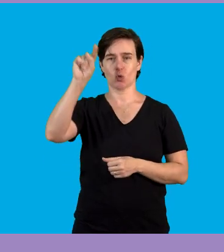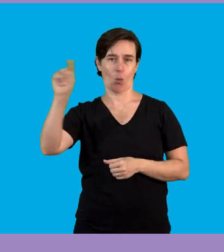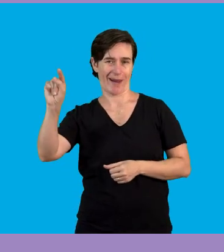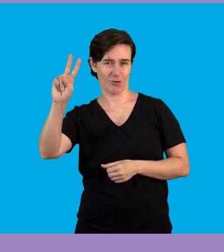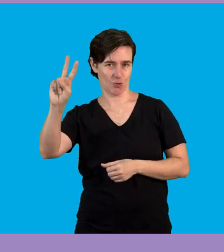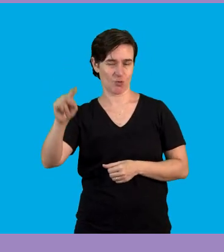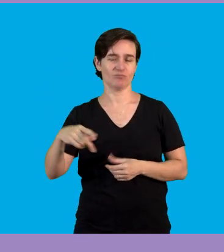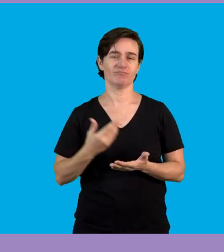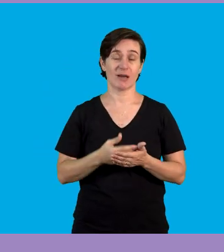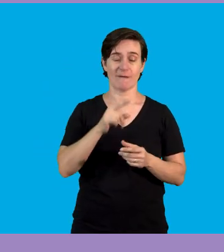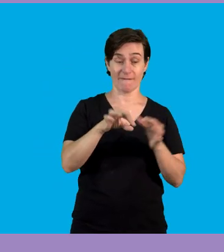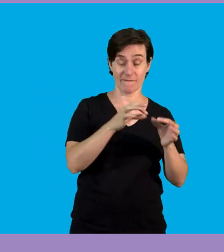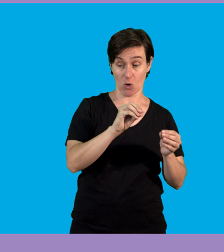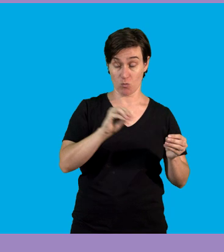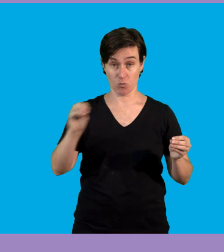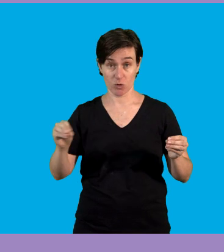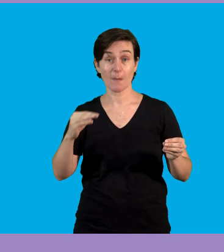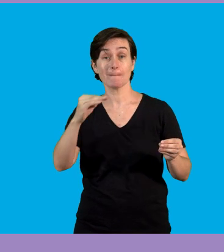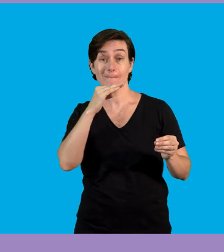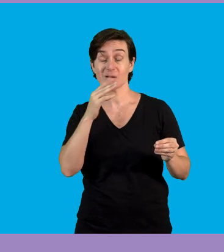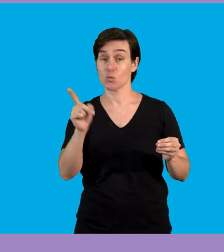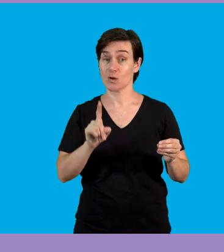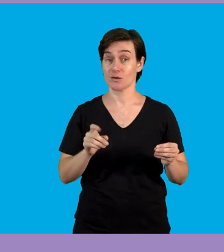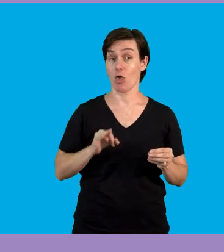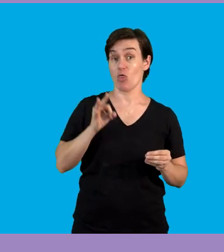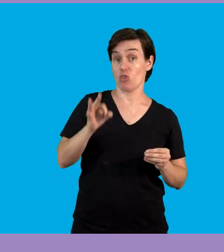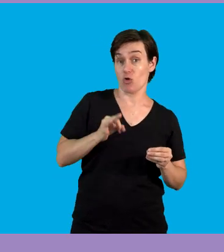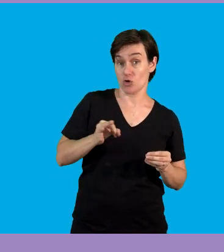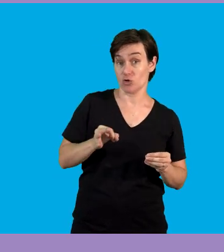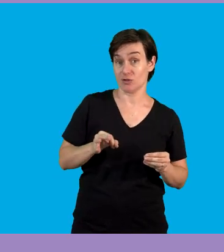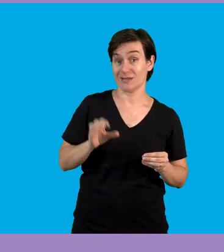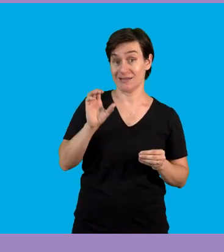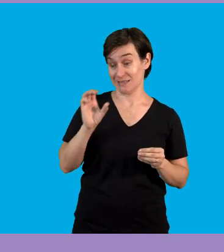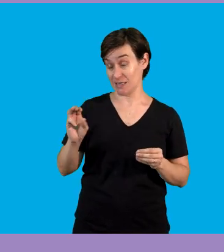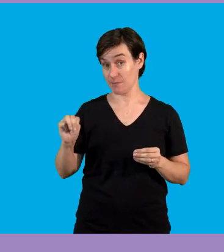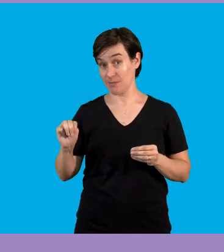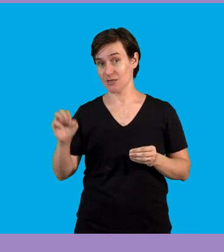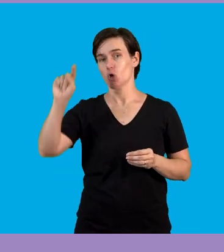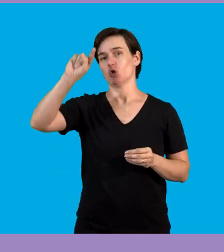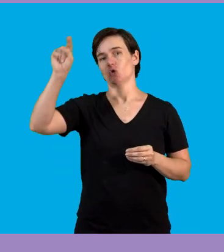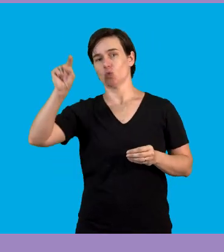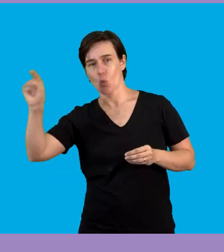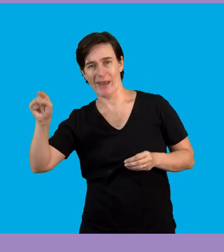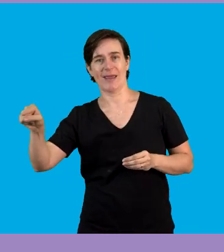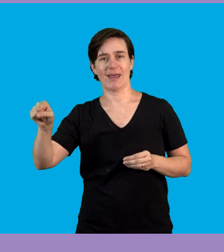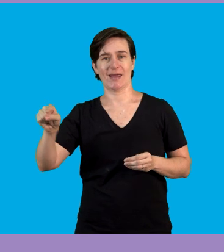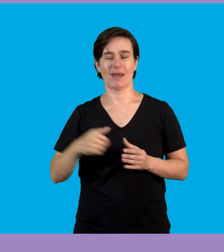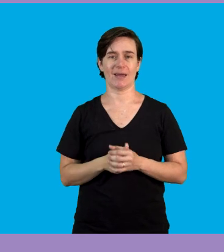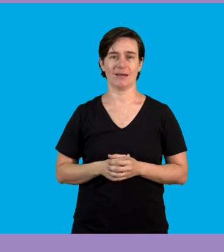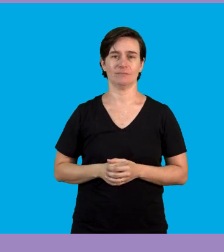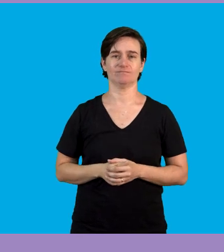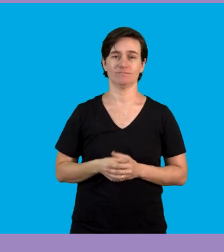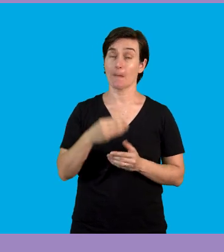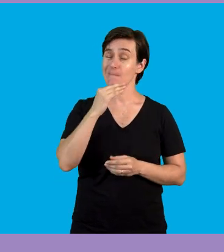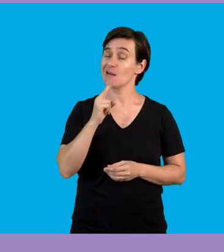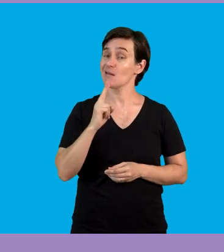And when we substitute our value into there, we have a 13 centimeters squared. And